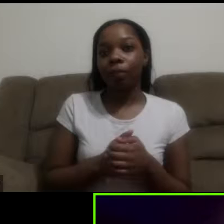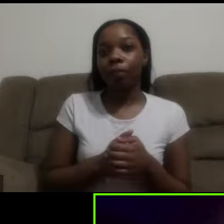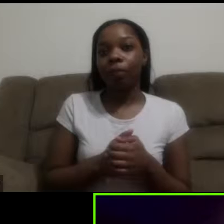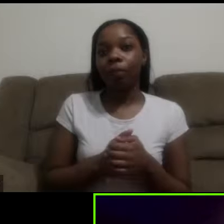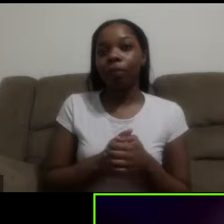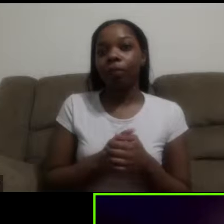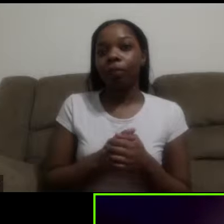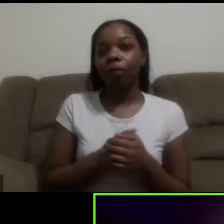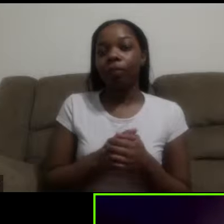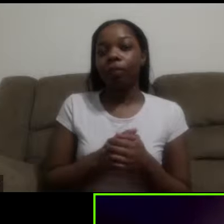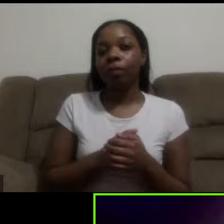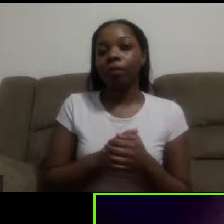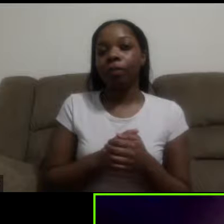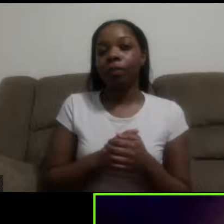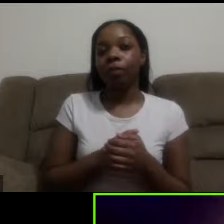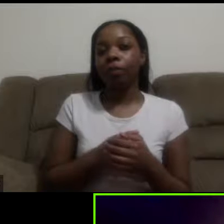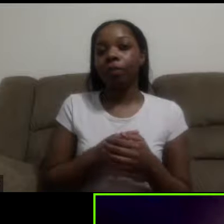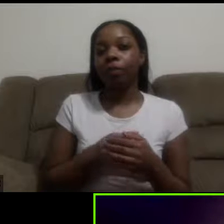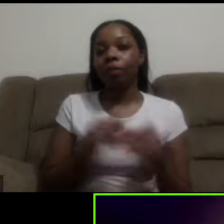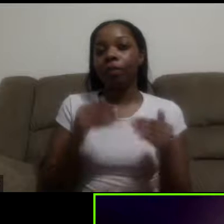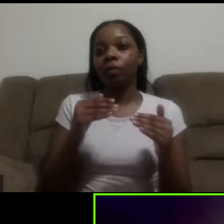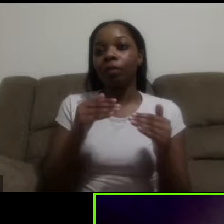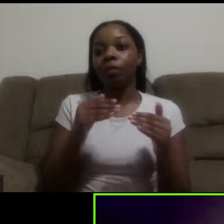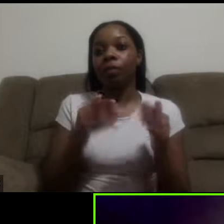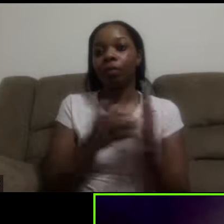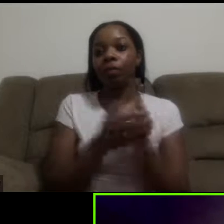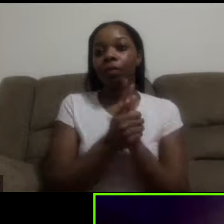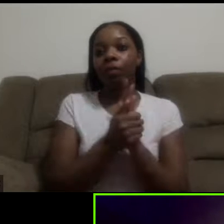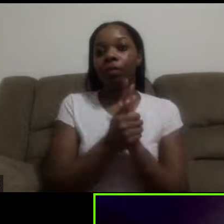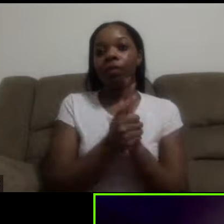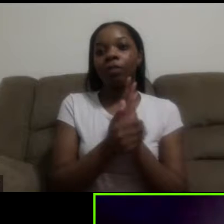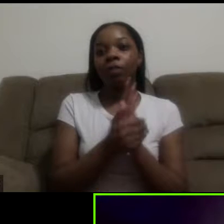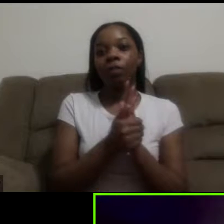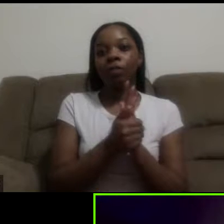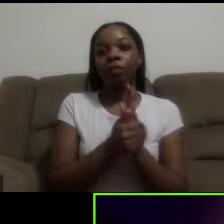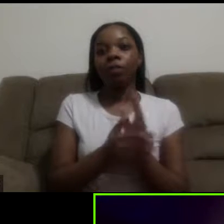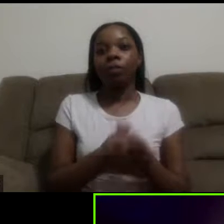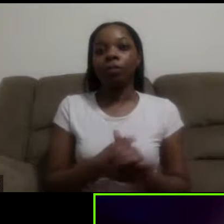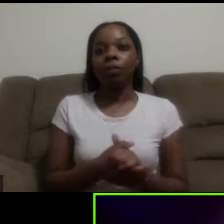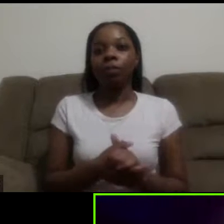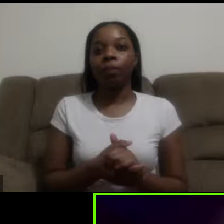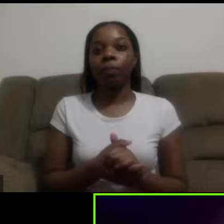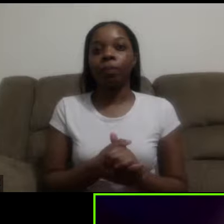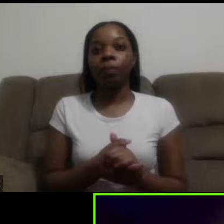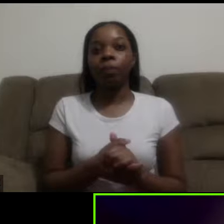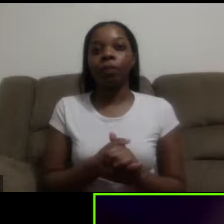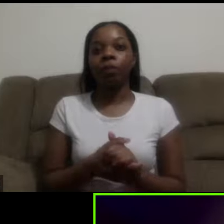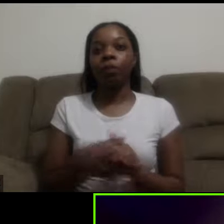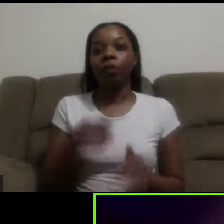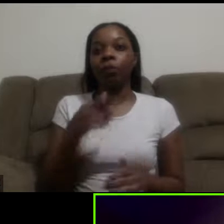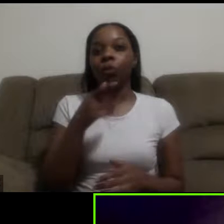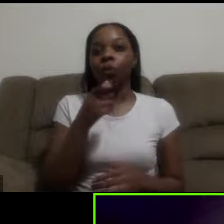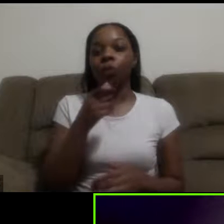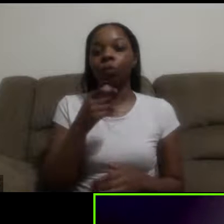9806. So whoever would like to present, feel free to share your screen.